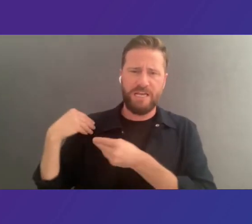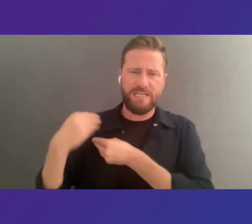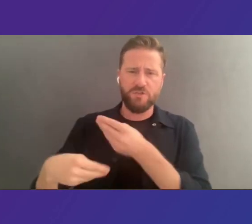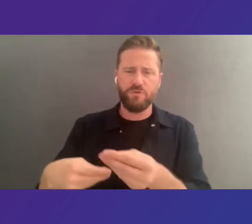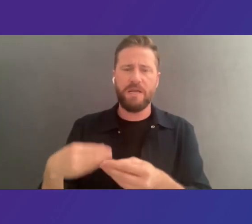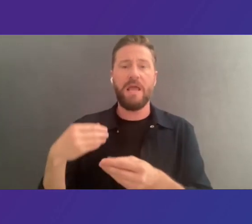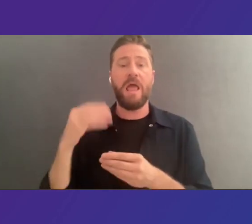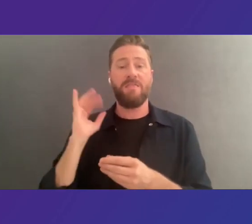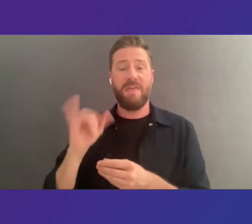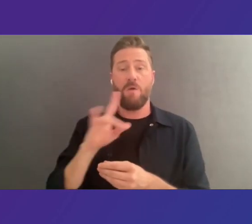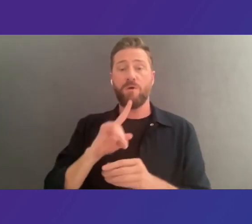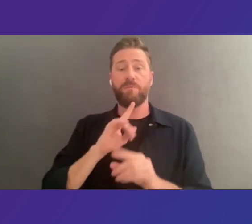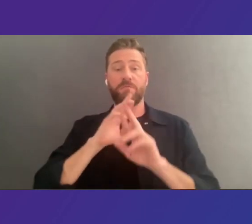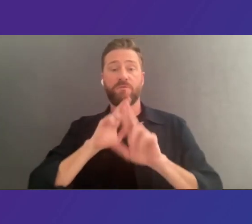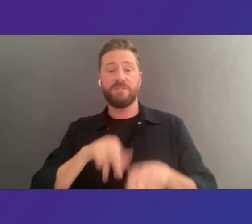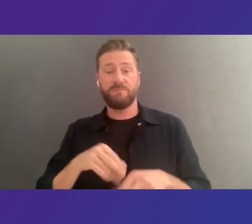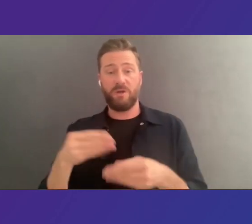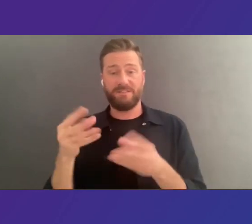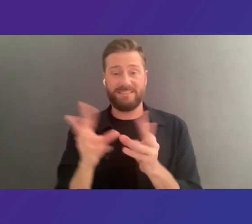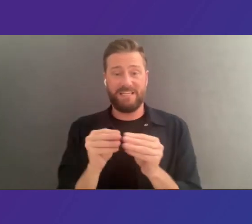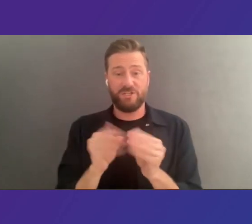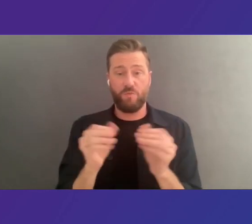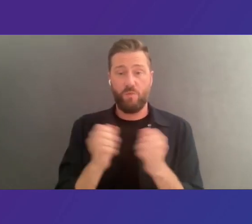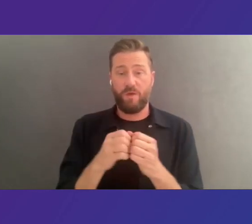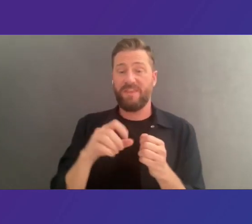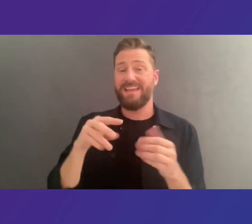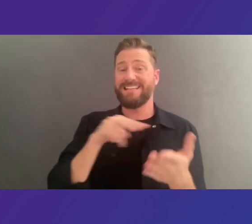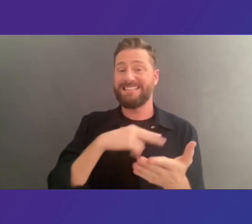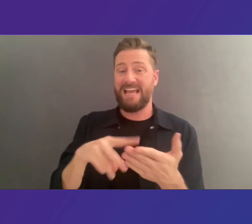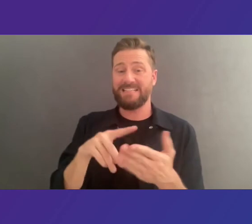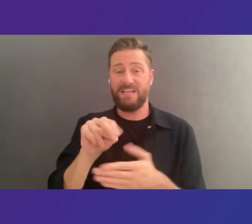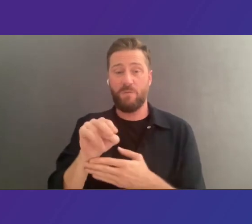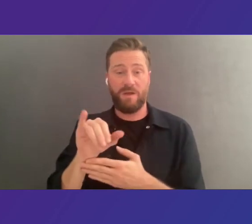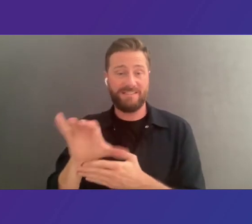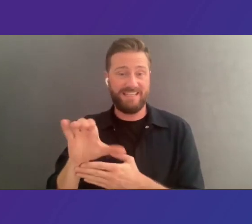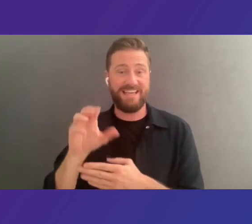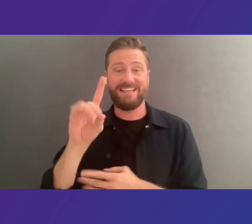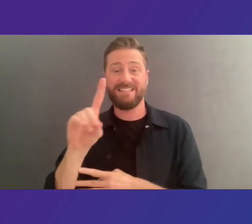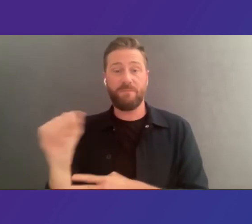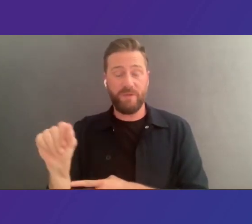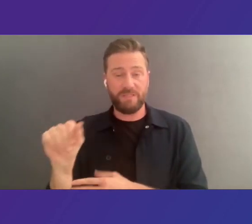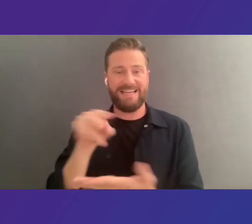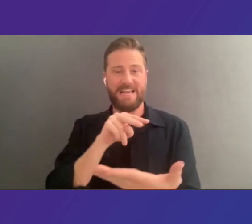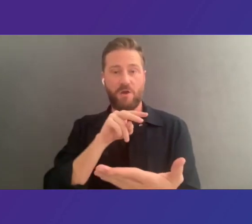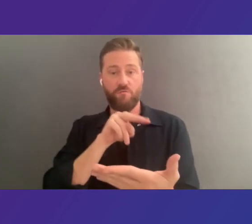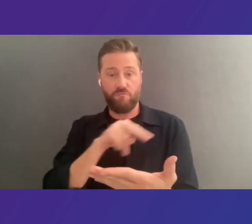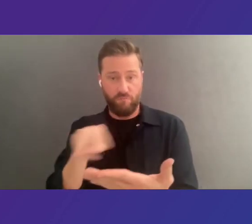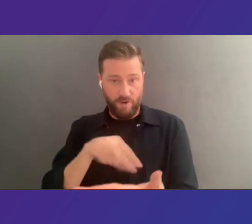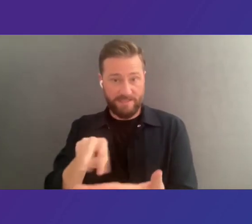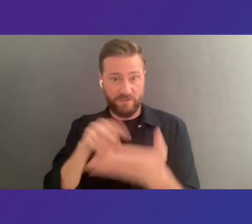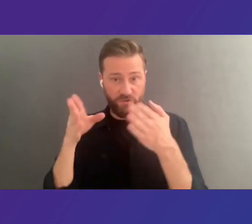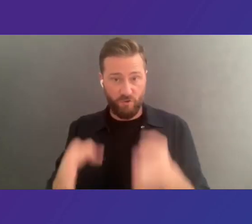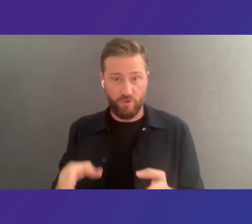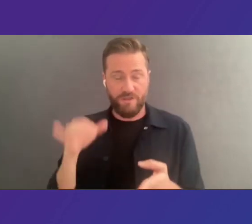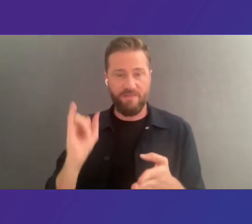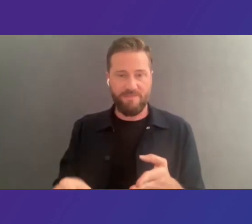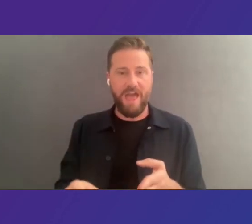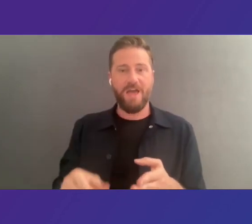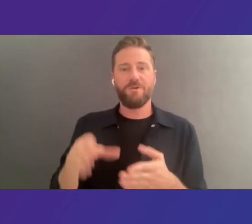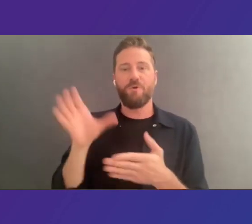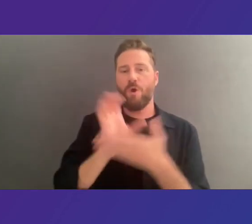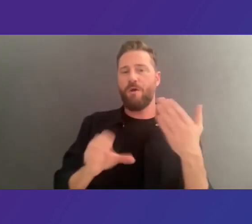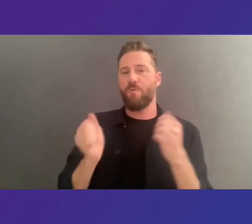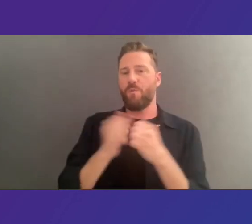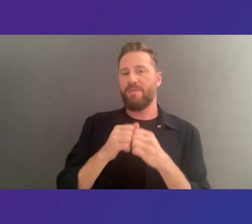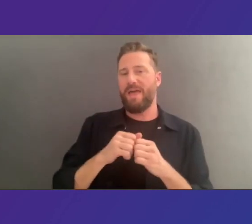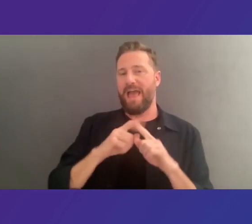response session with the Dance NYC Disability Dance Artistry Residency Artist, curated with X.